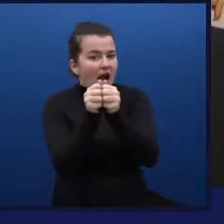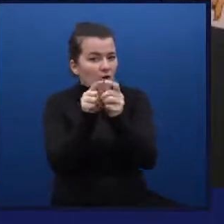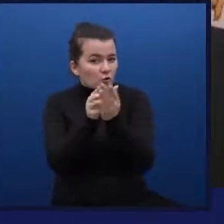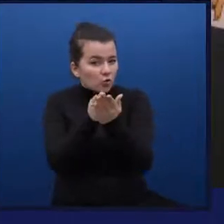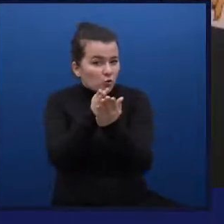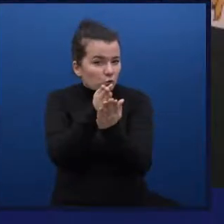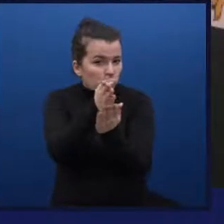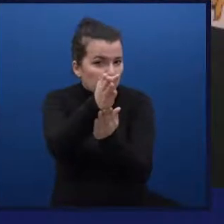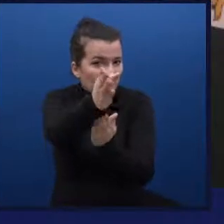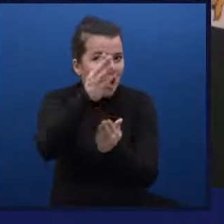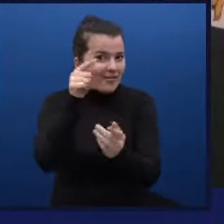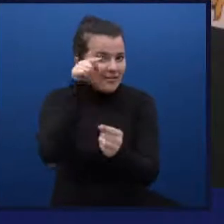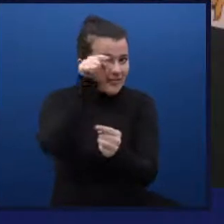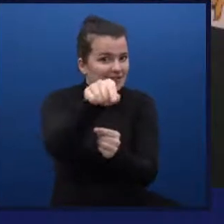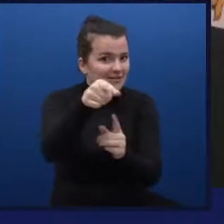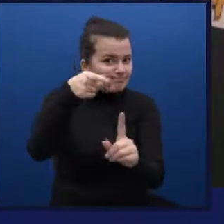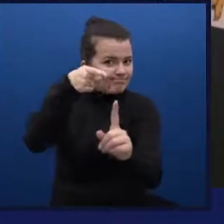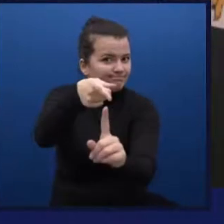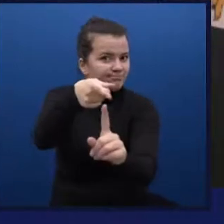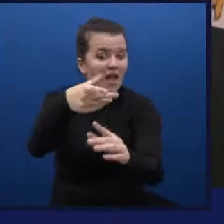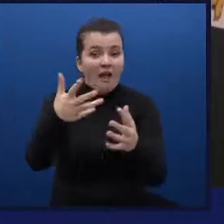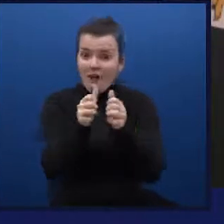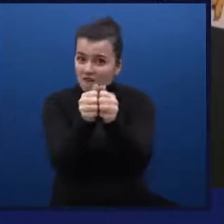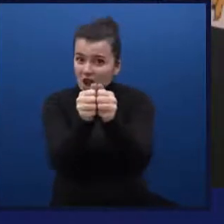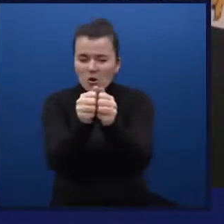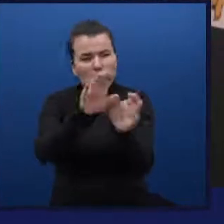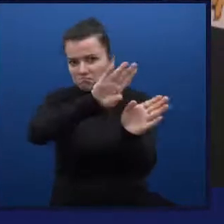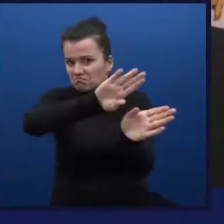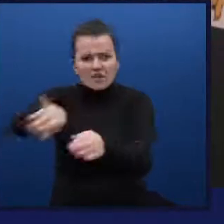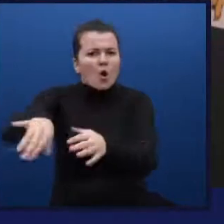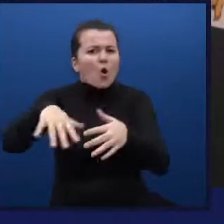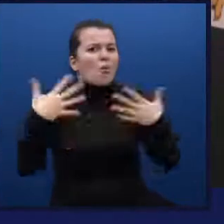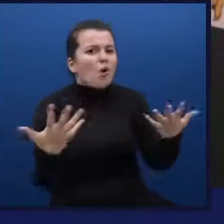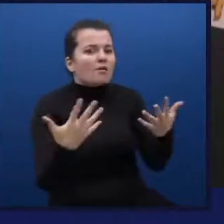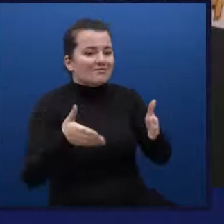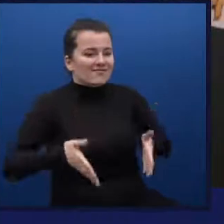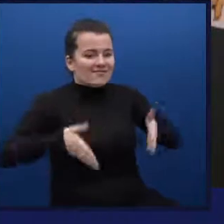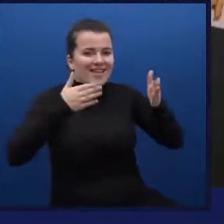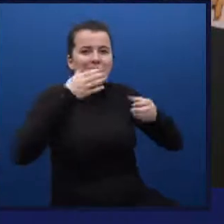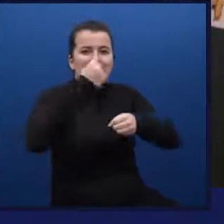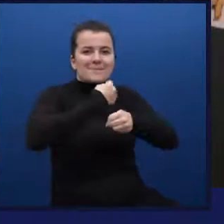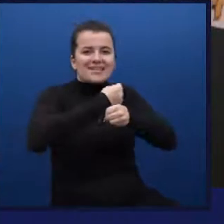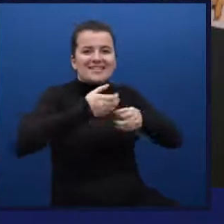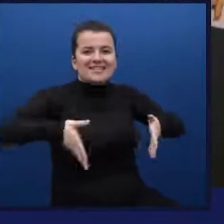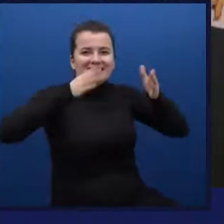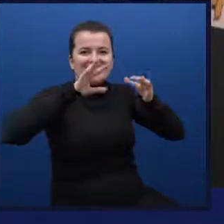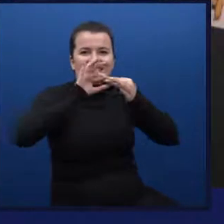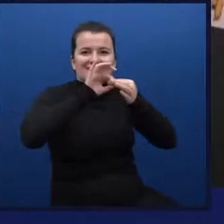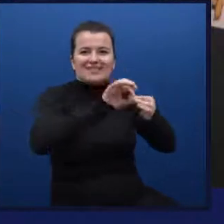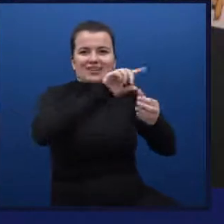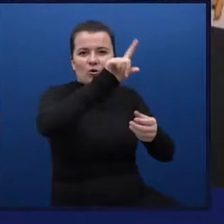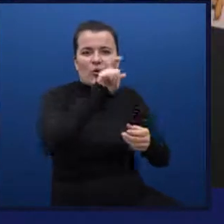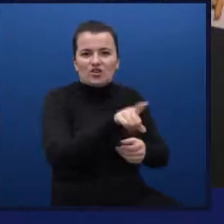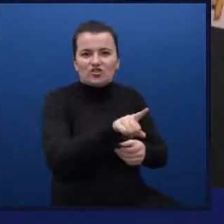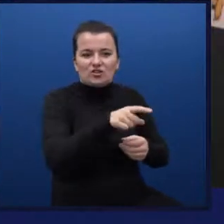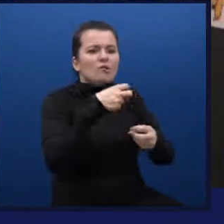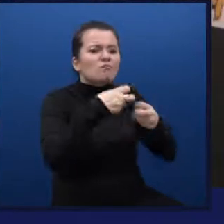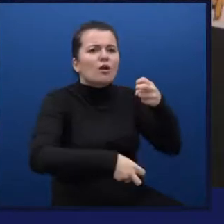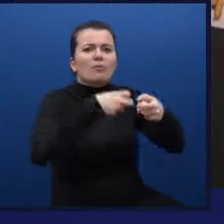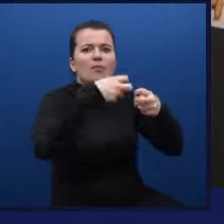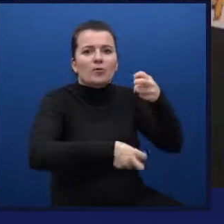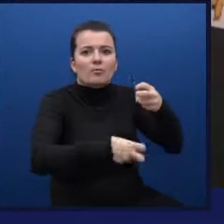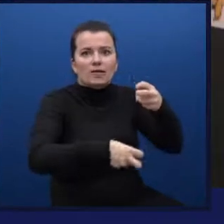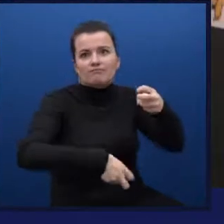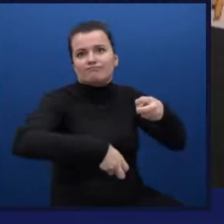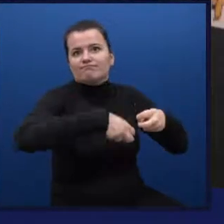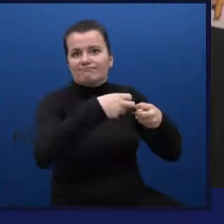with? And it should start with a business question. And the reality of the matter is the people that are successfully using machine learning don't talk